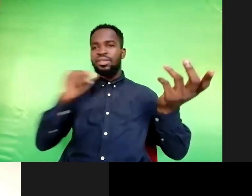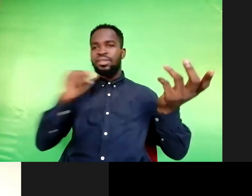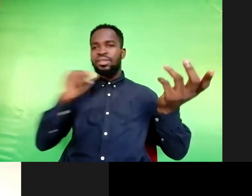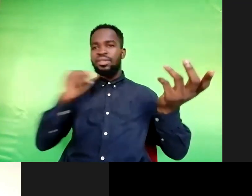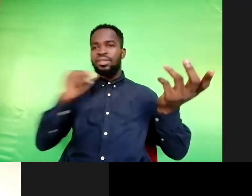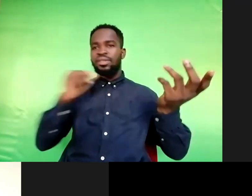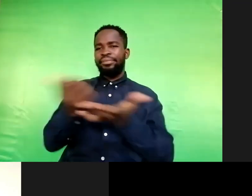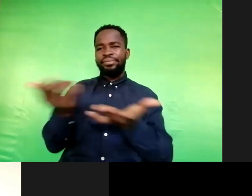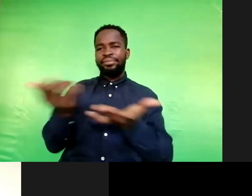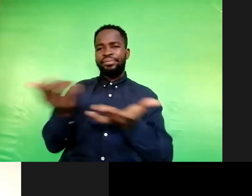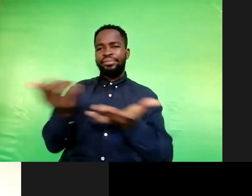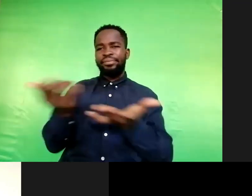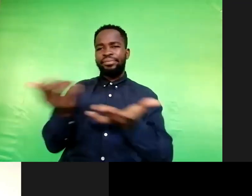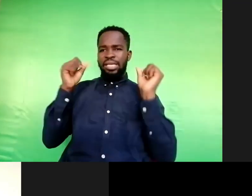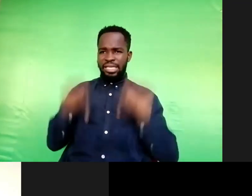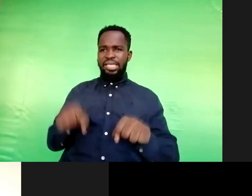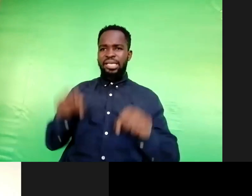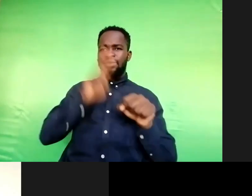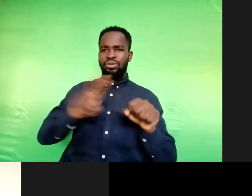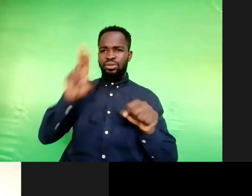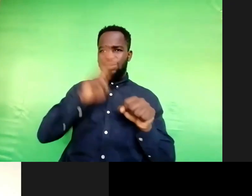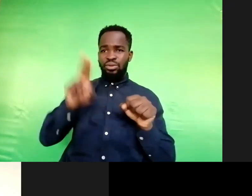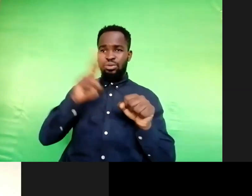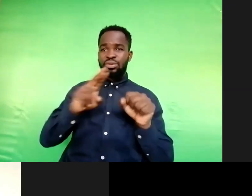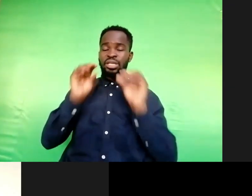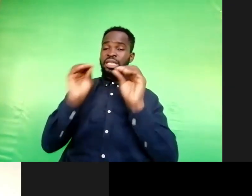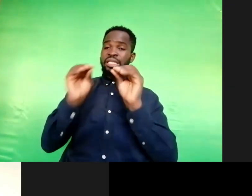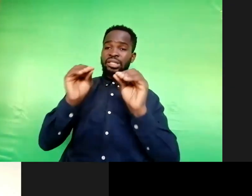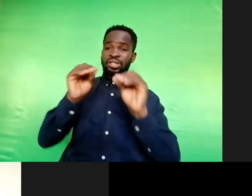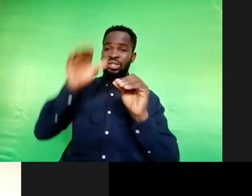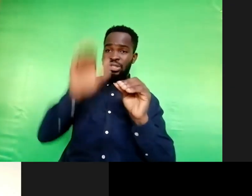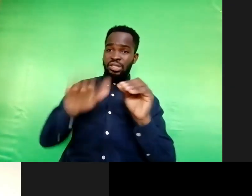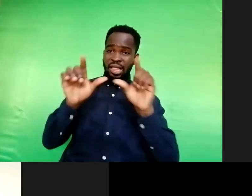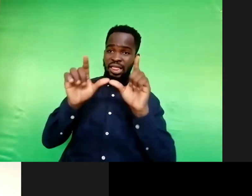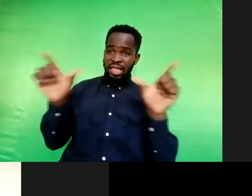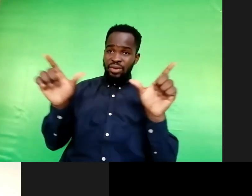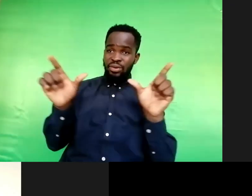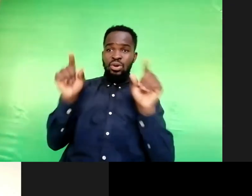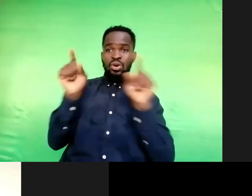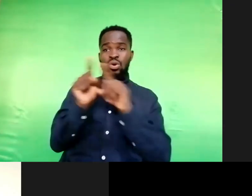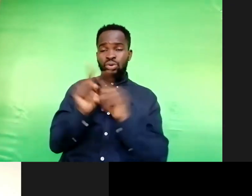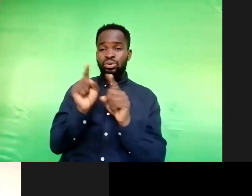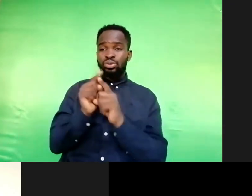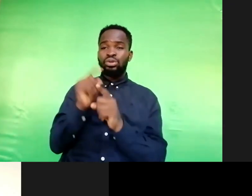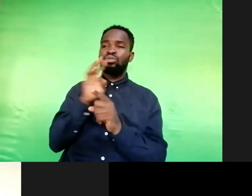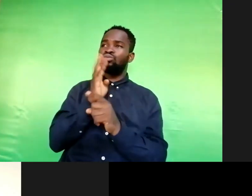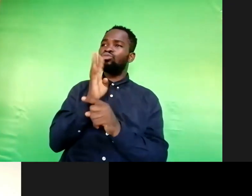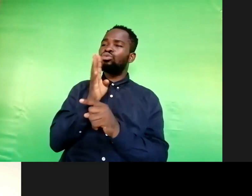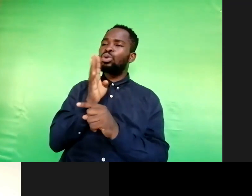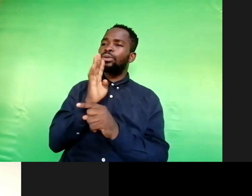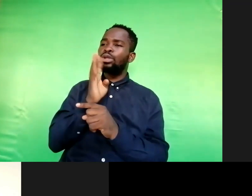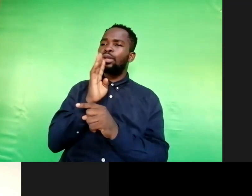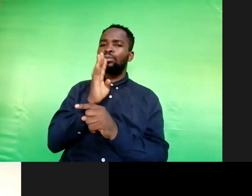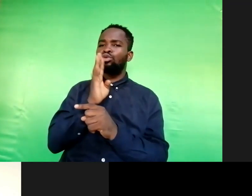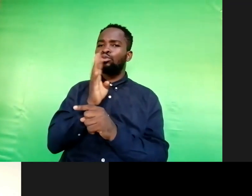because I can teach a child sign language, and I can be speaking the word as